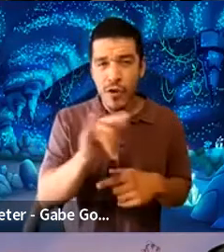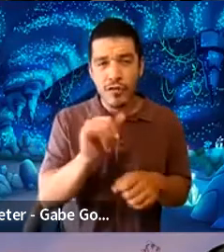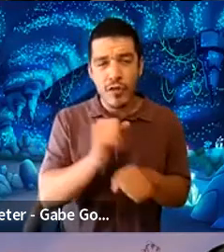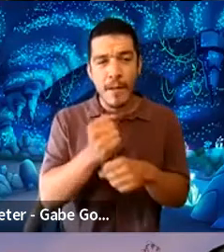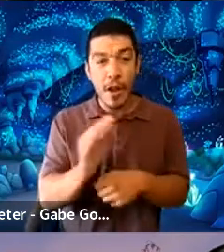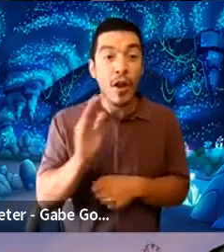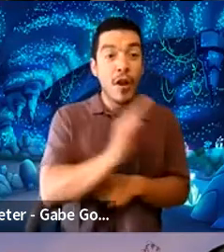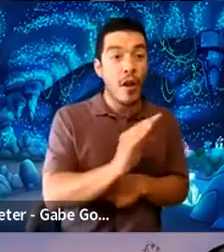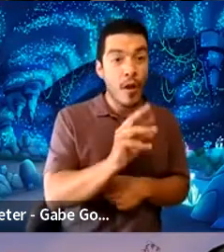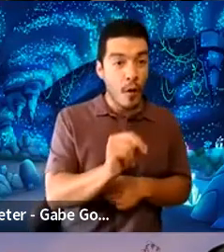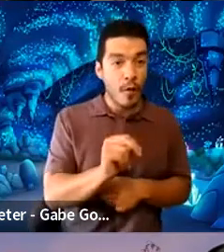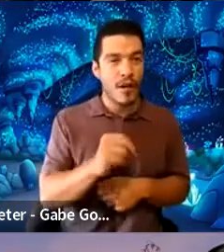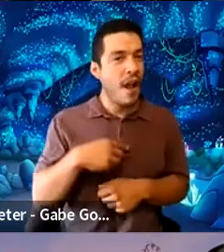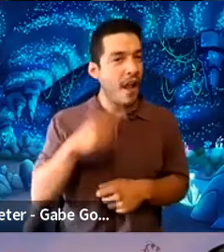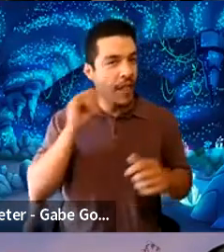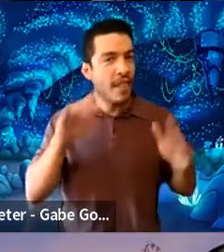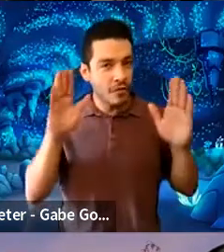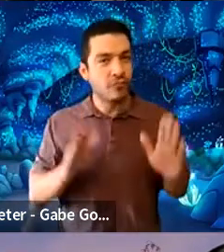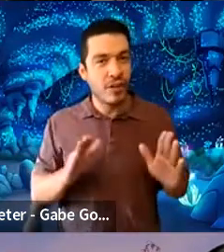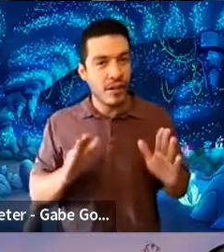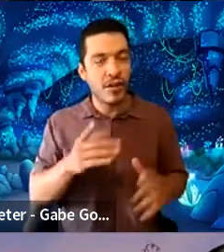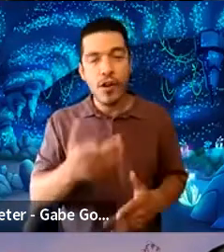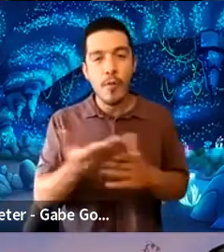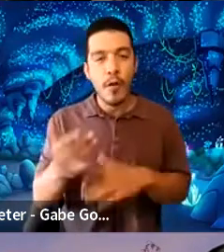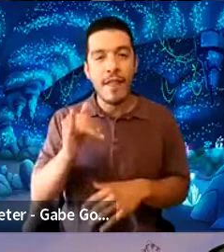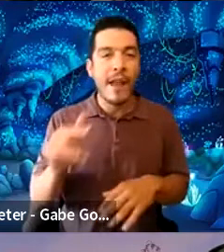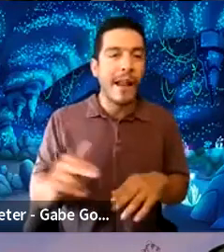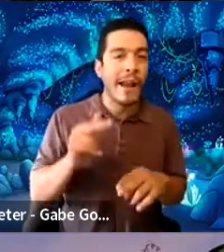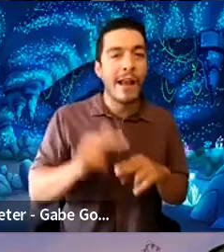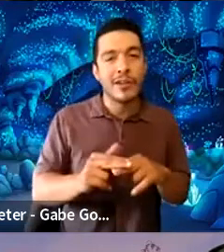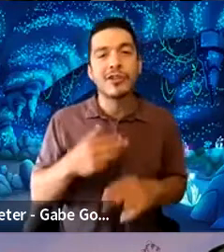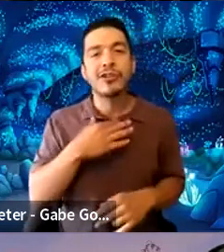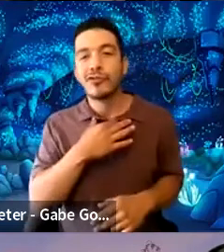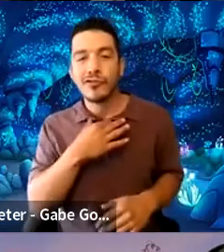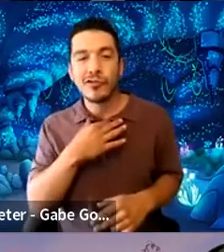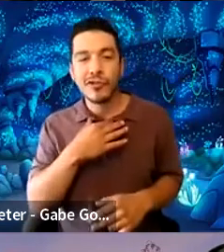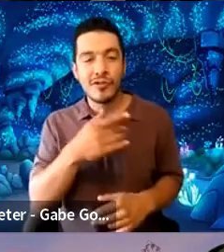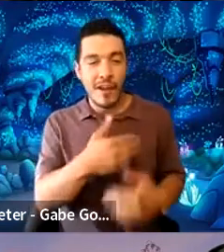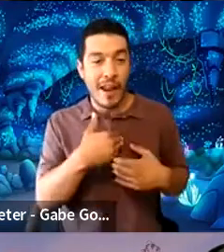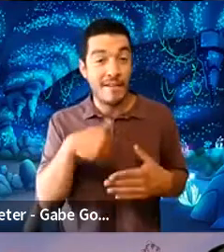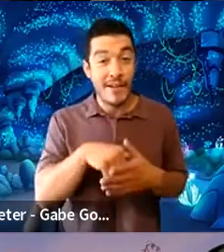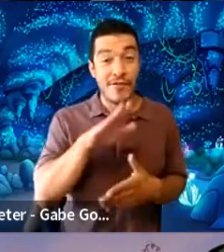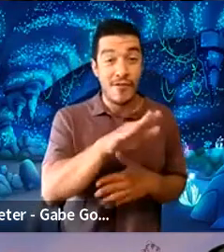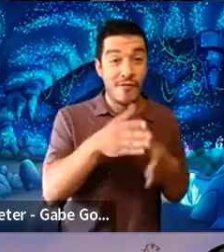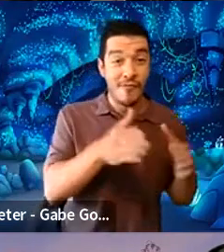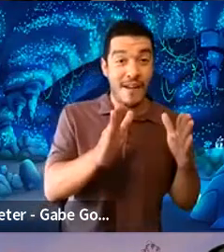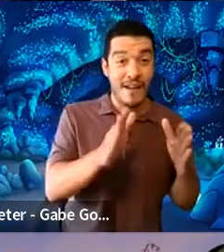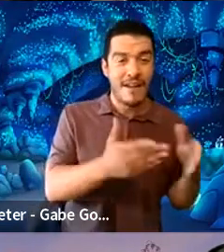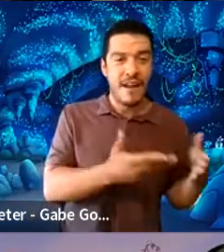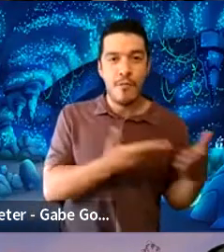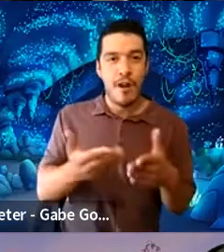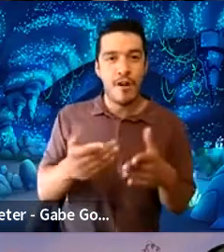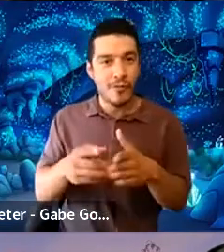your own as well, which was great. So you brought that kind of natural curiosity that you have about the world, and warmth